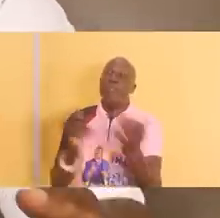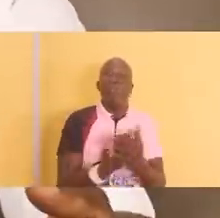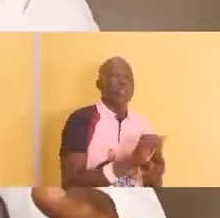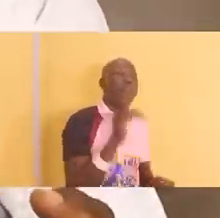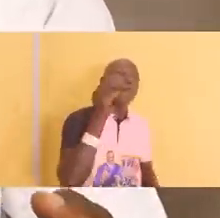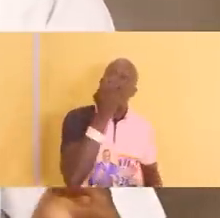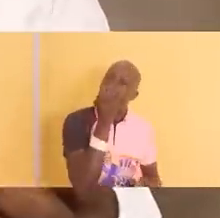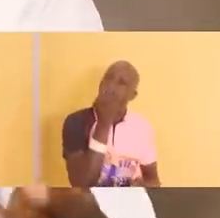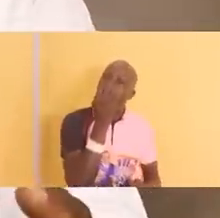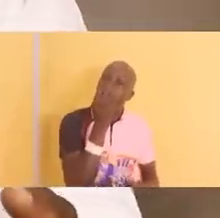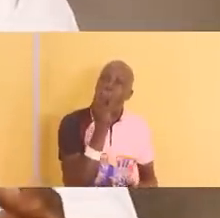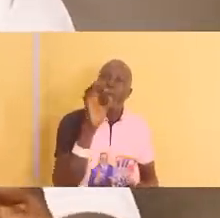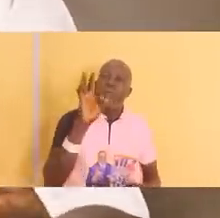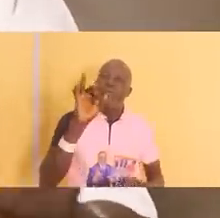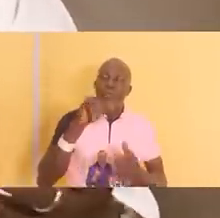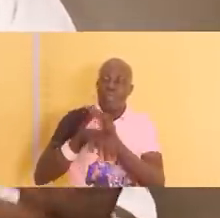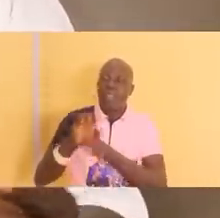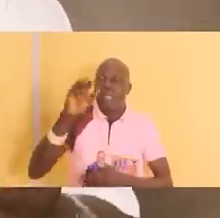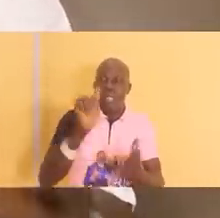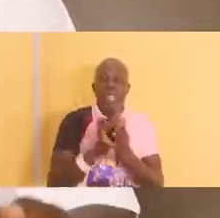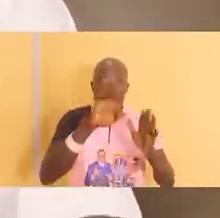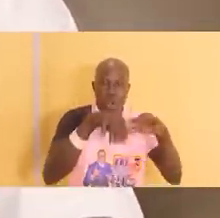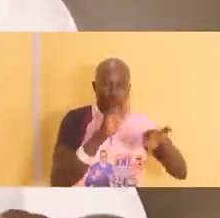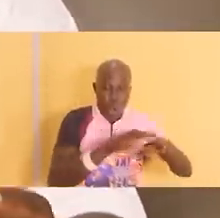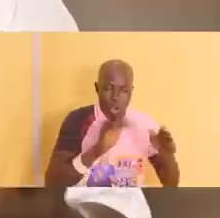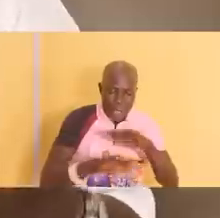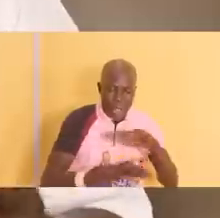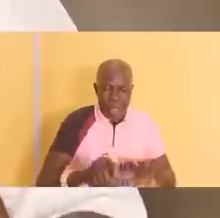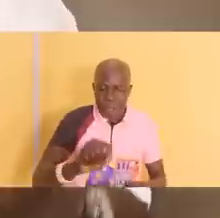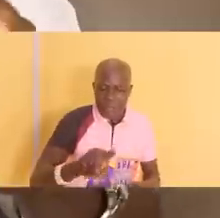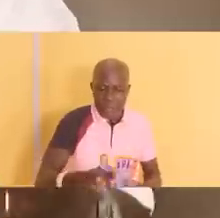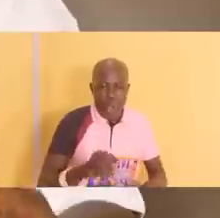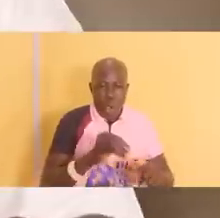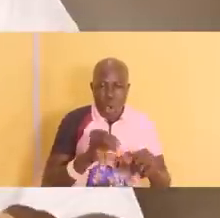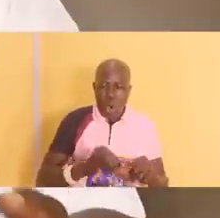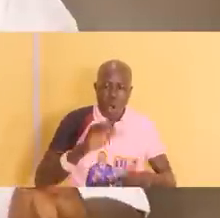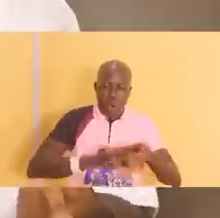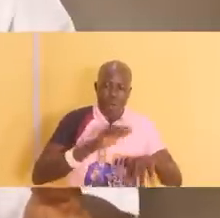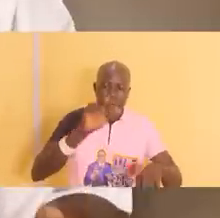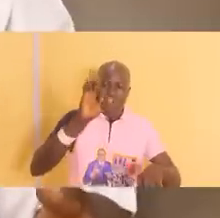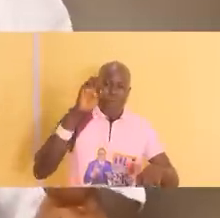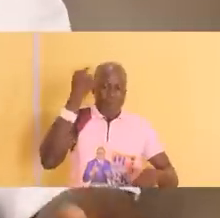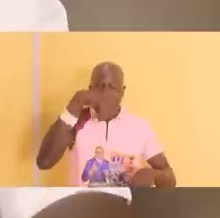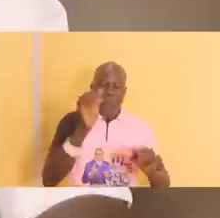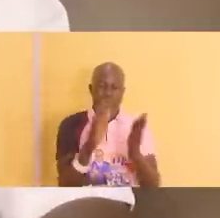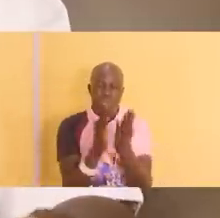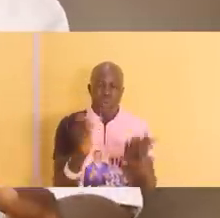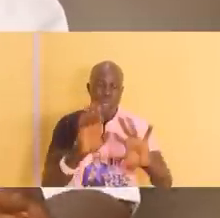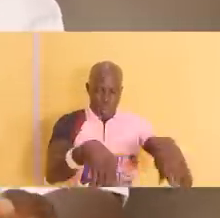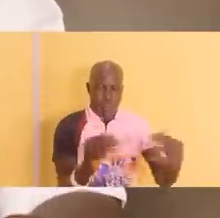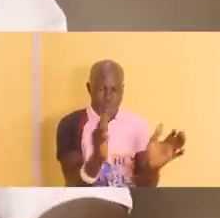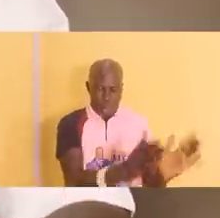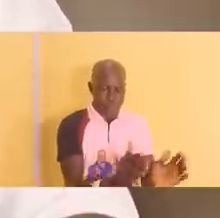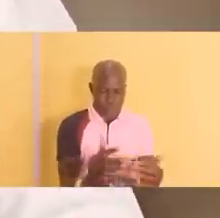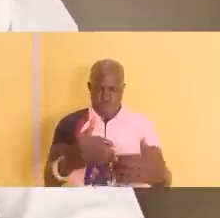mesan si waju won o ya la be tv won abi lori Facebook won wa ko si waju e